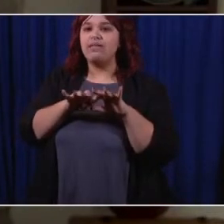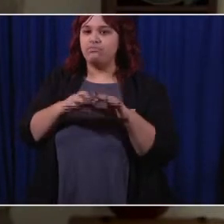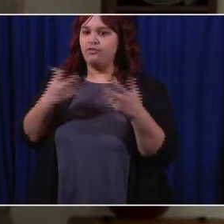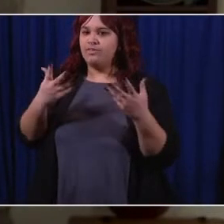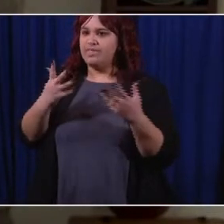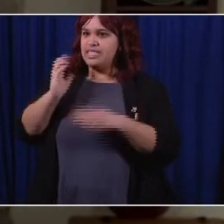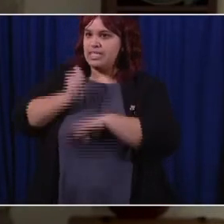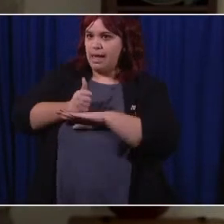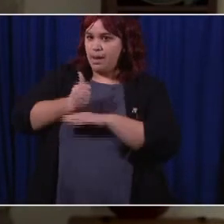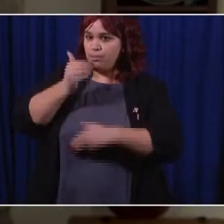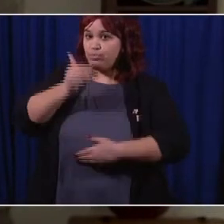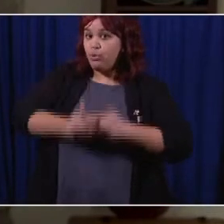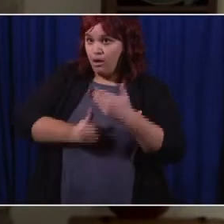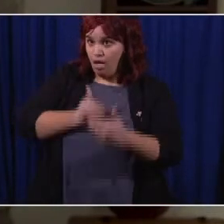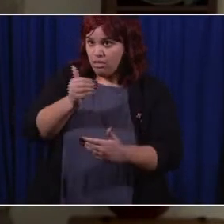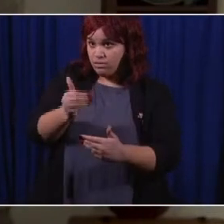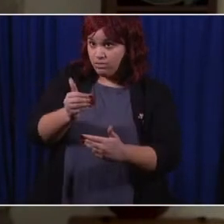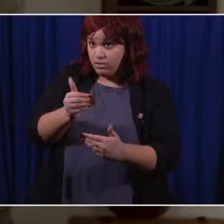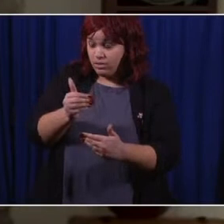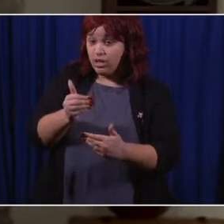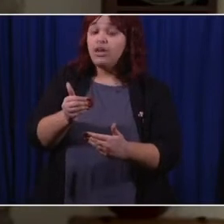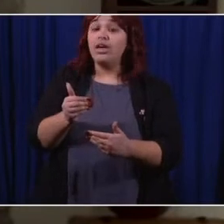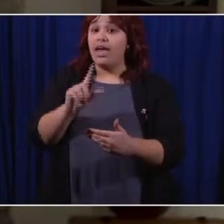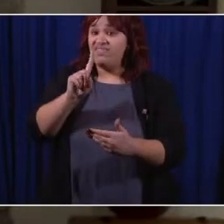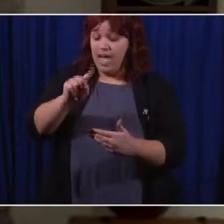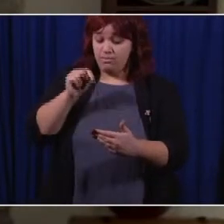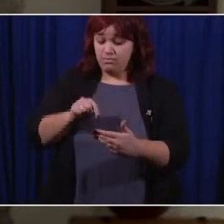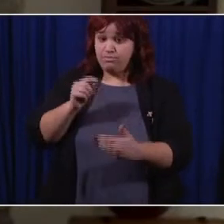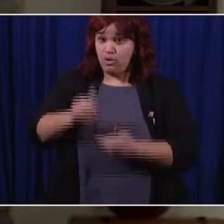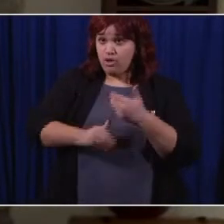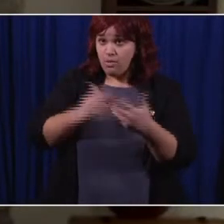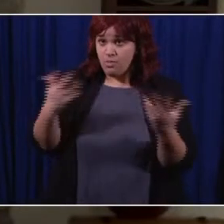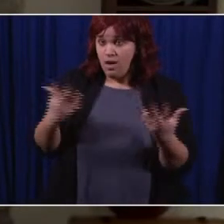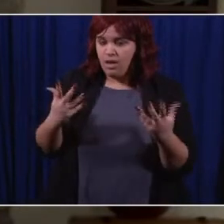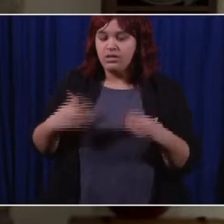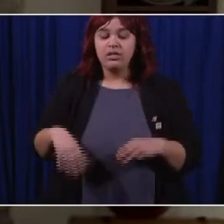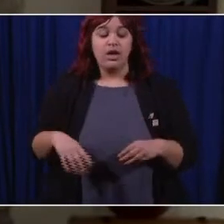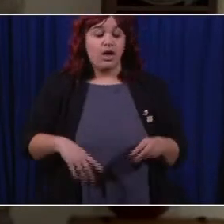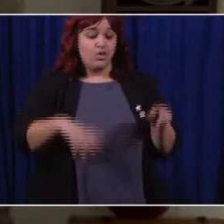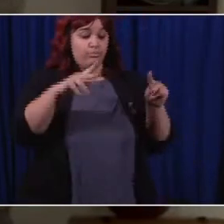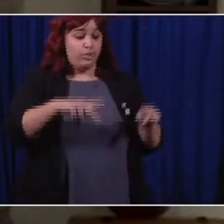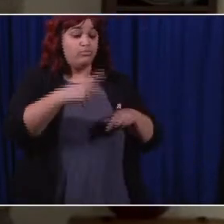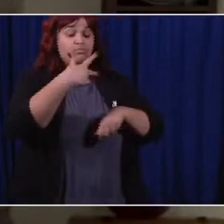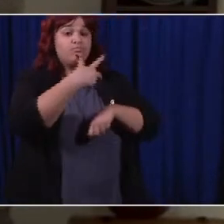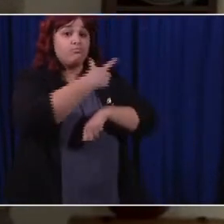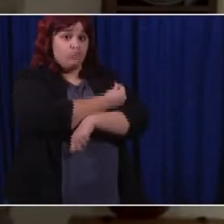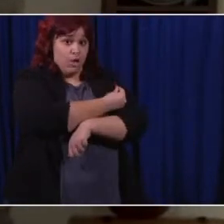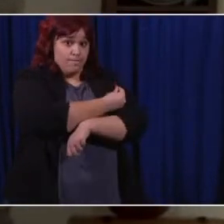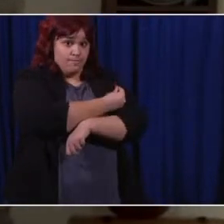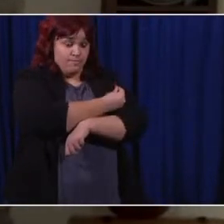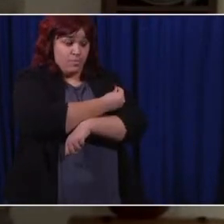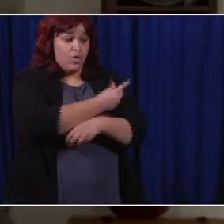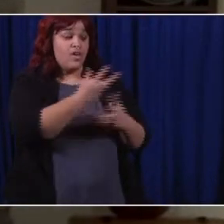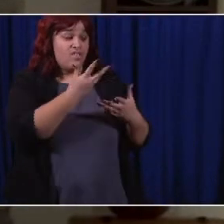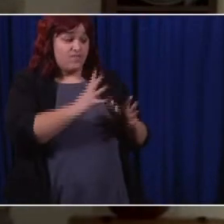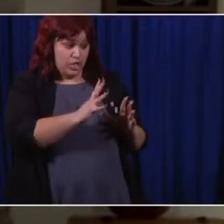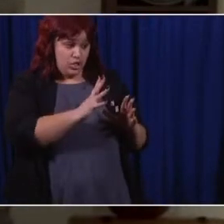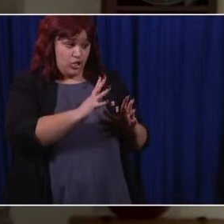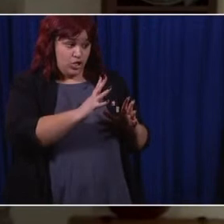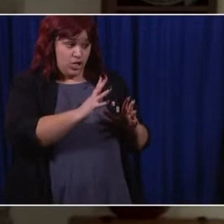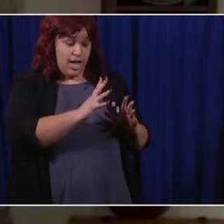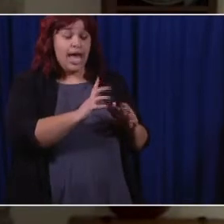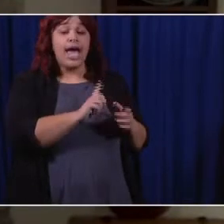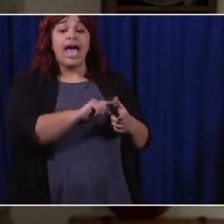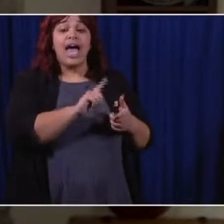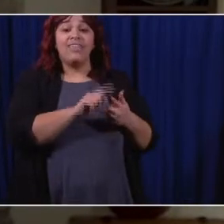that the person who got the first shot gets the second shot. They need to get it in a timely manner, and we need to make sure